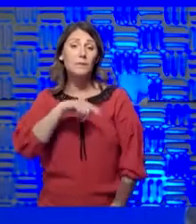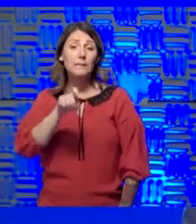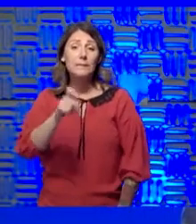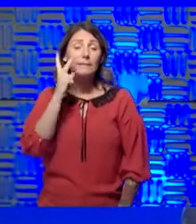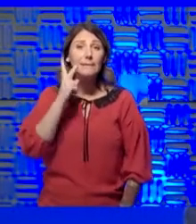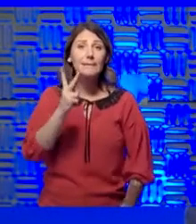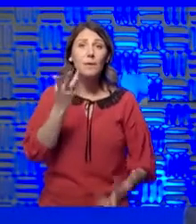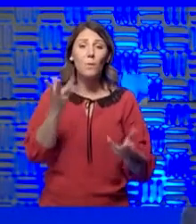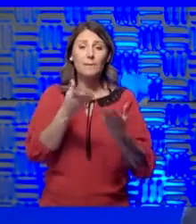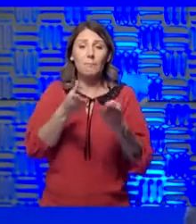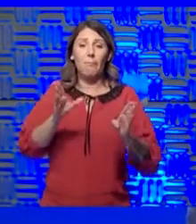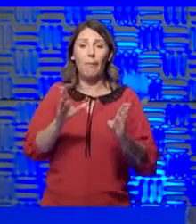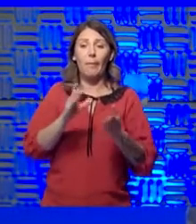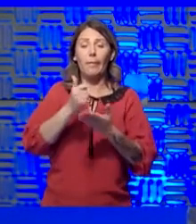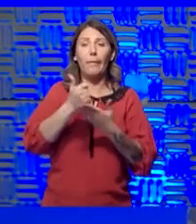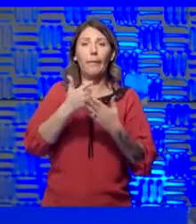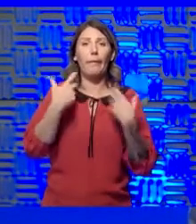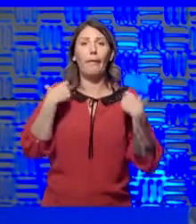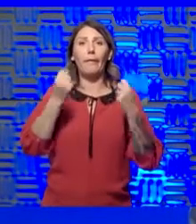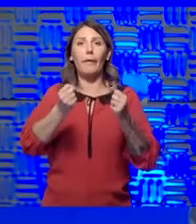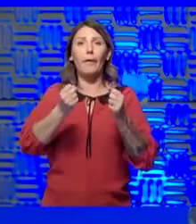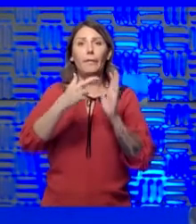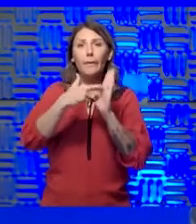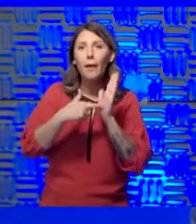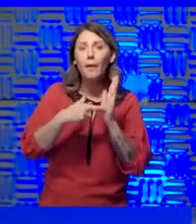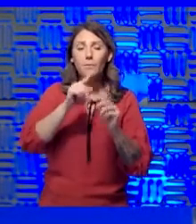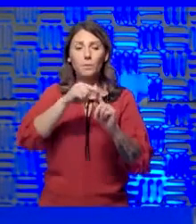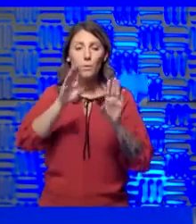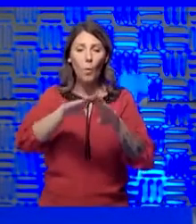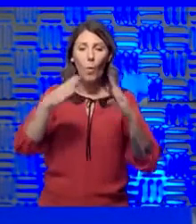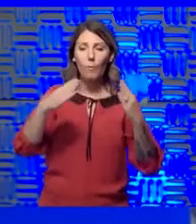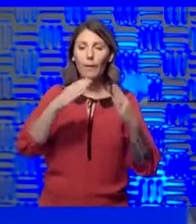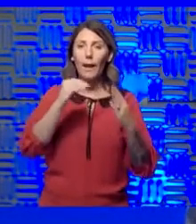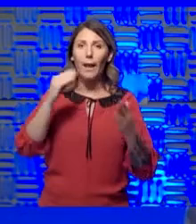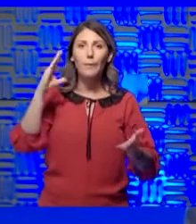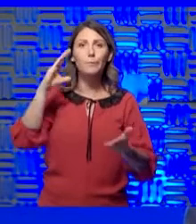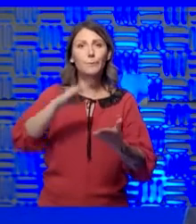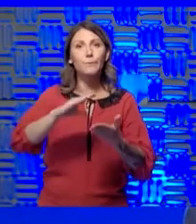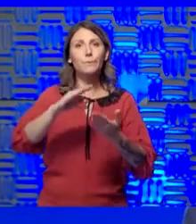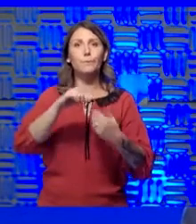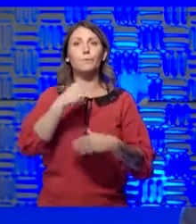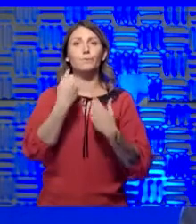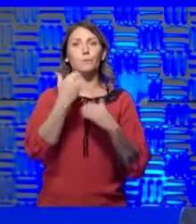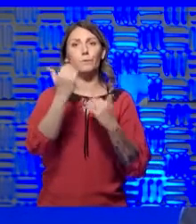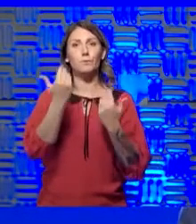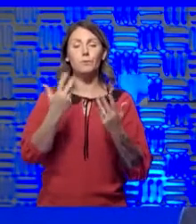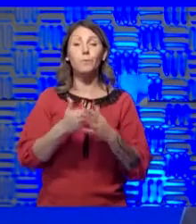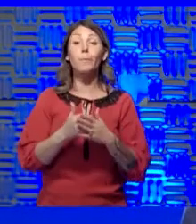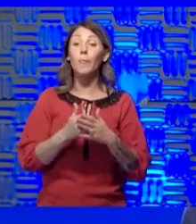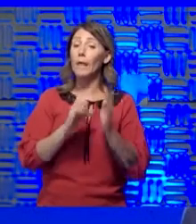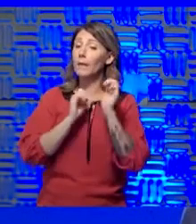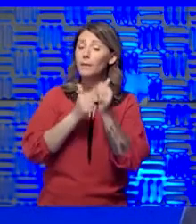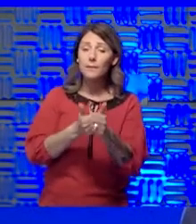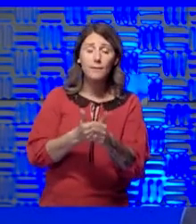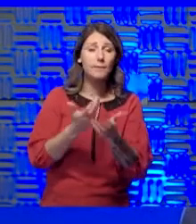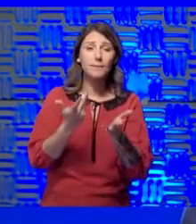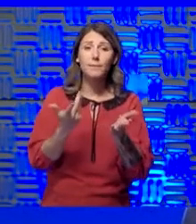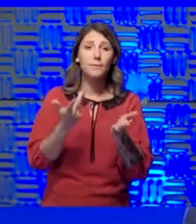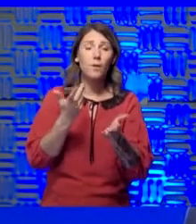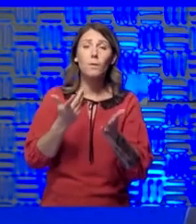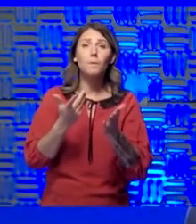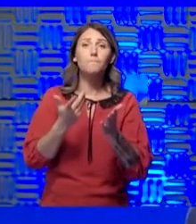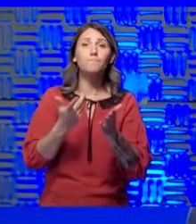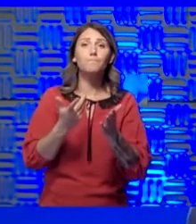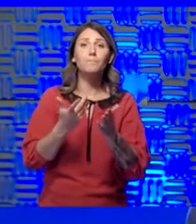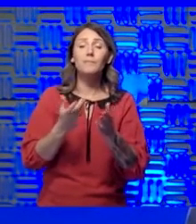guidance is as we go through our phases of opening up and lessening these restrictions. Again, continue to take as much